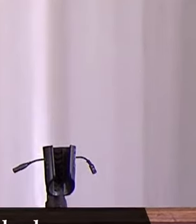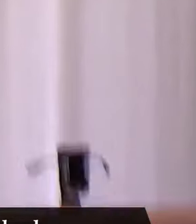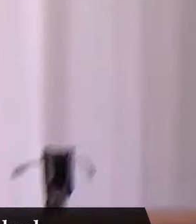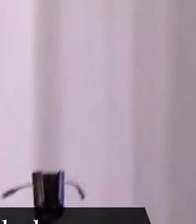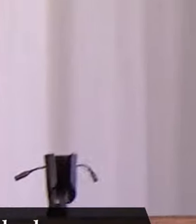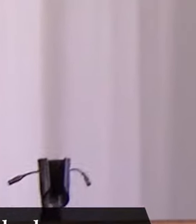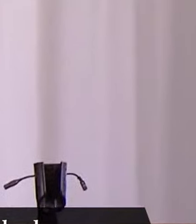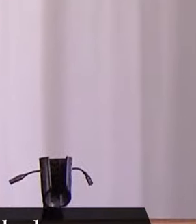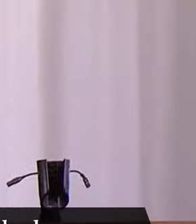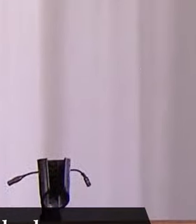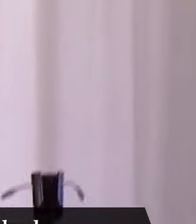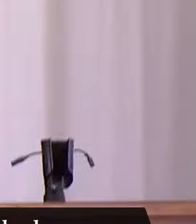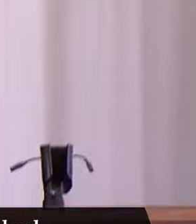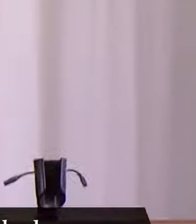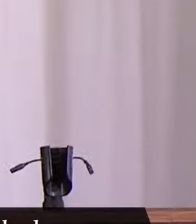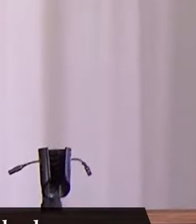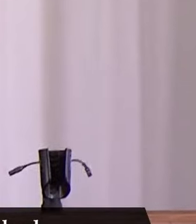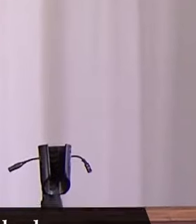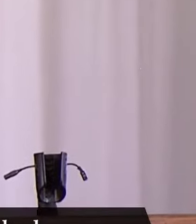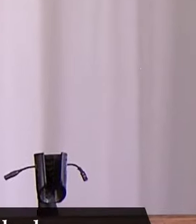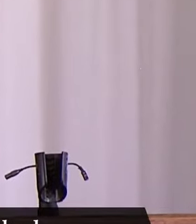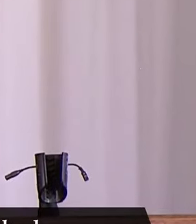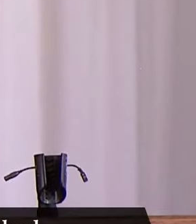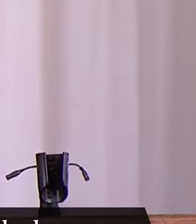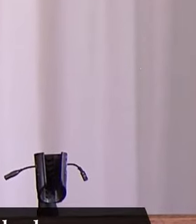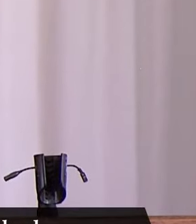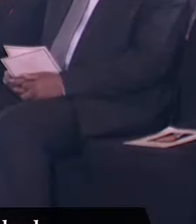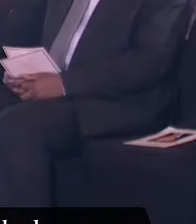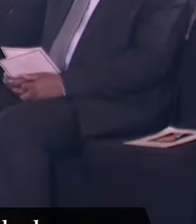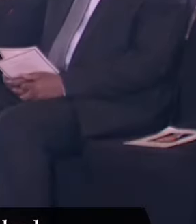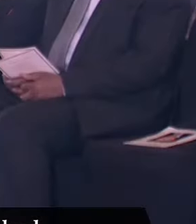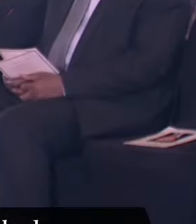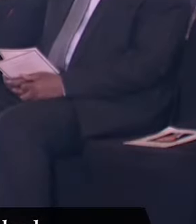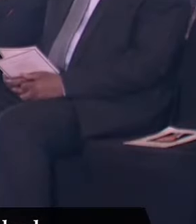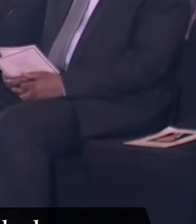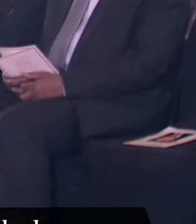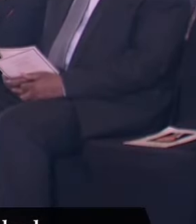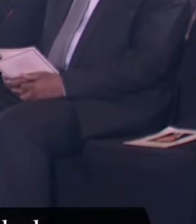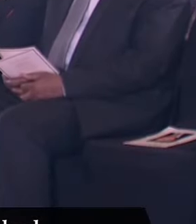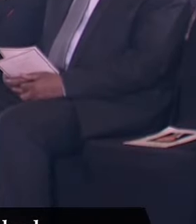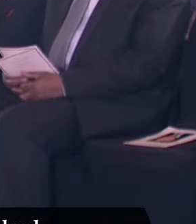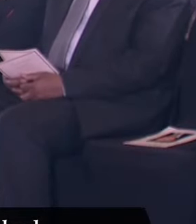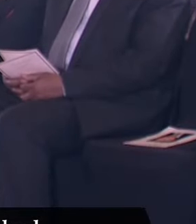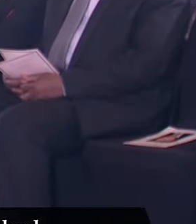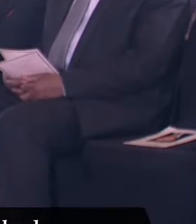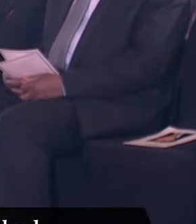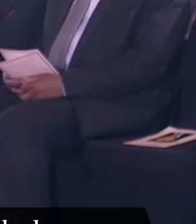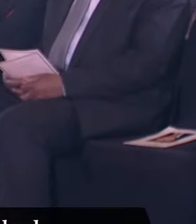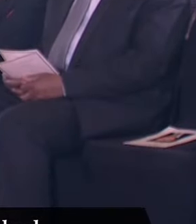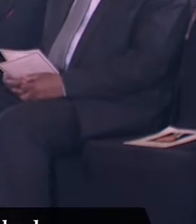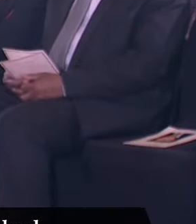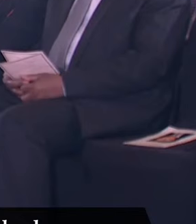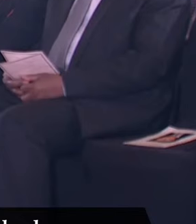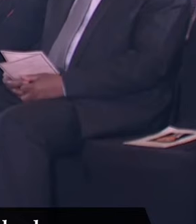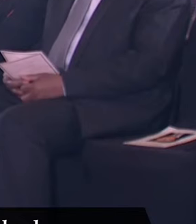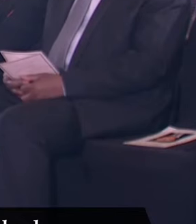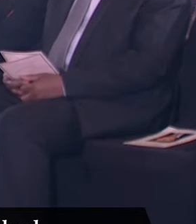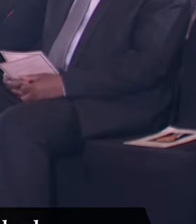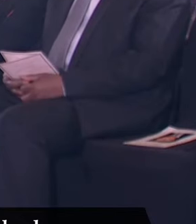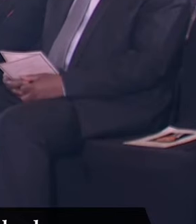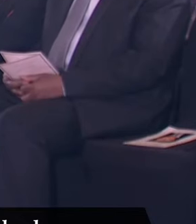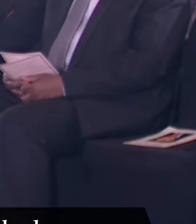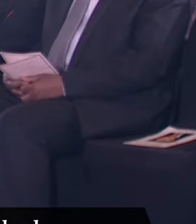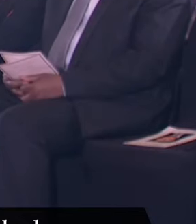both his sadness and yet this abiding sense of faith in the people of our